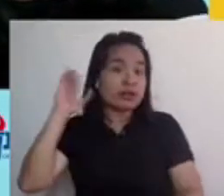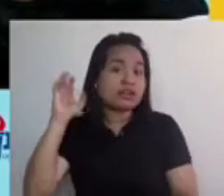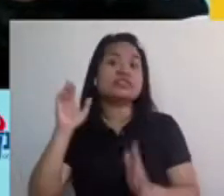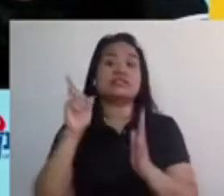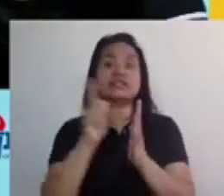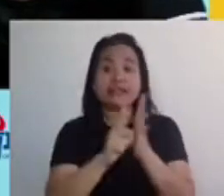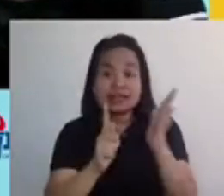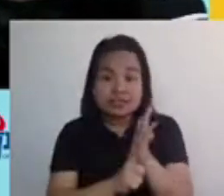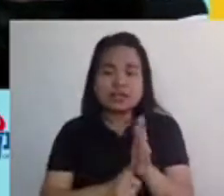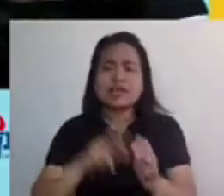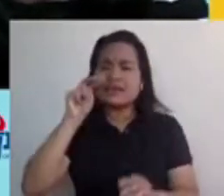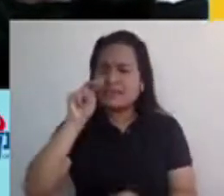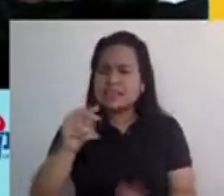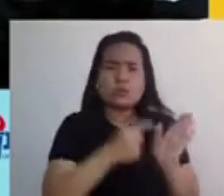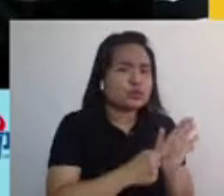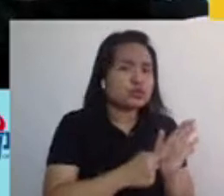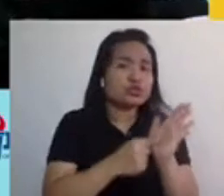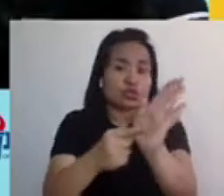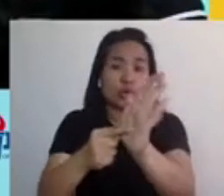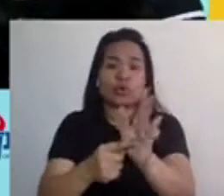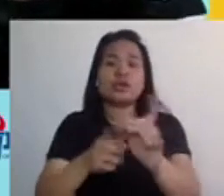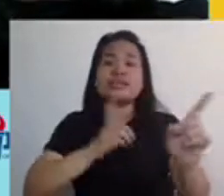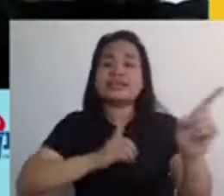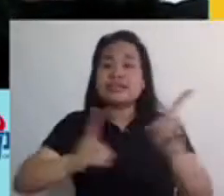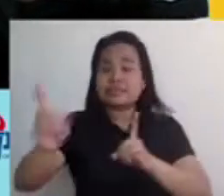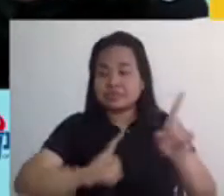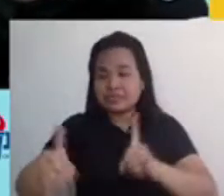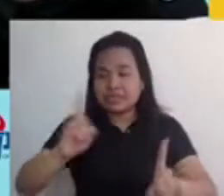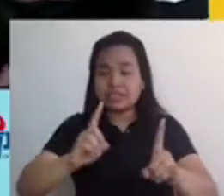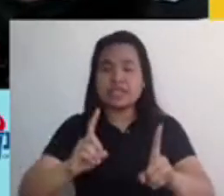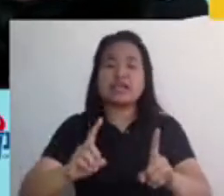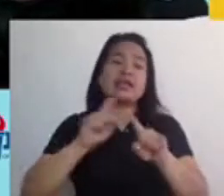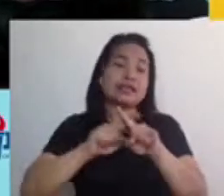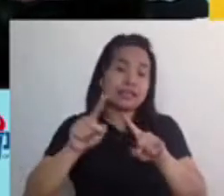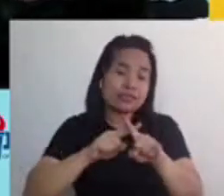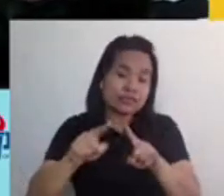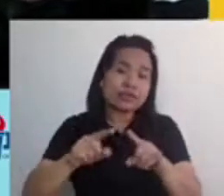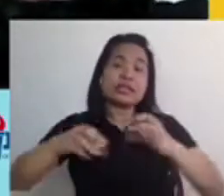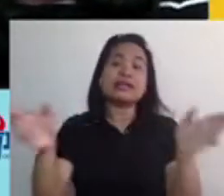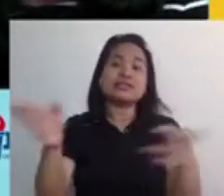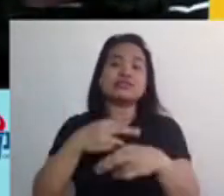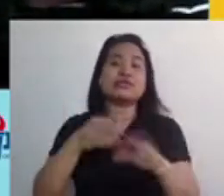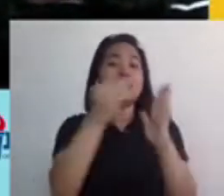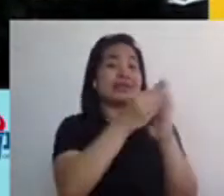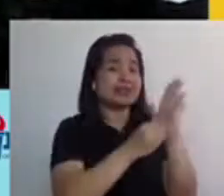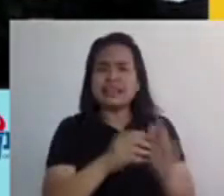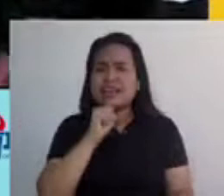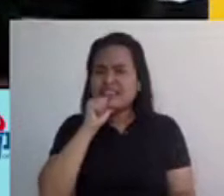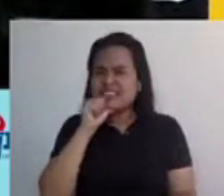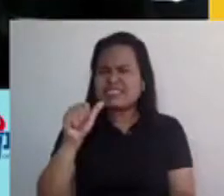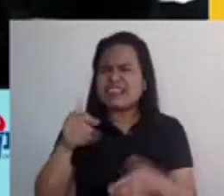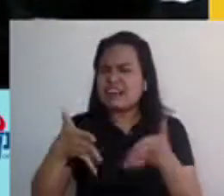them demonstrating our different classroom observable indicators. So they are not allowed to submit as MOV the